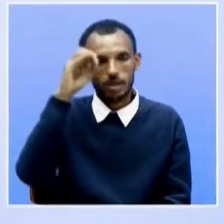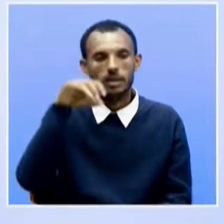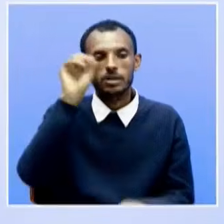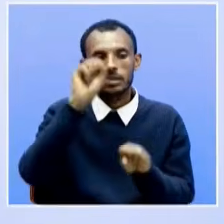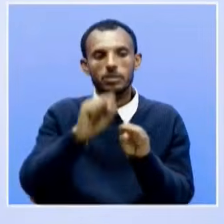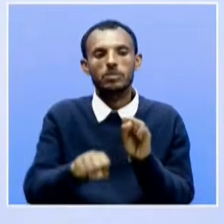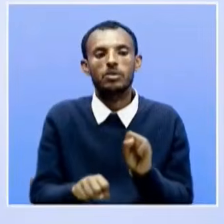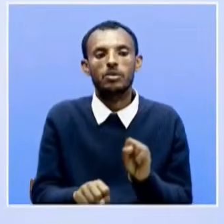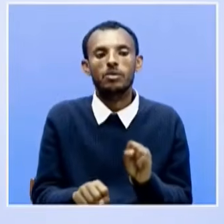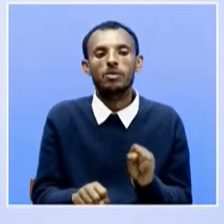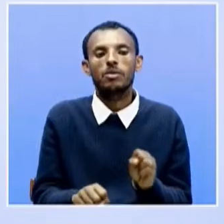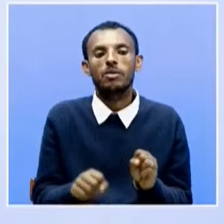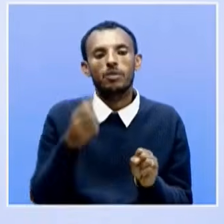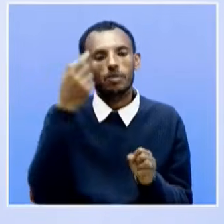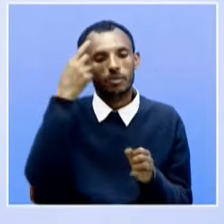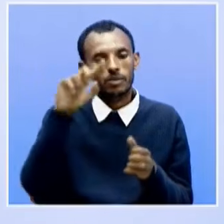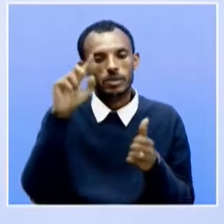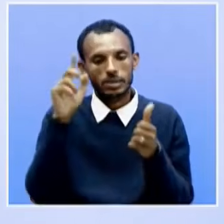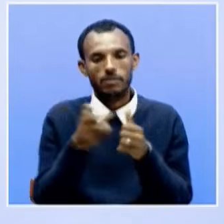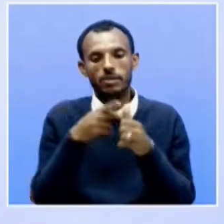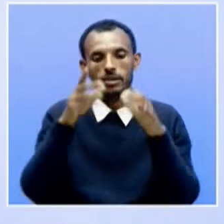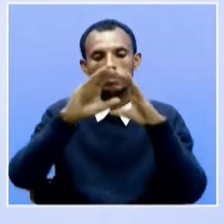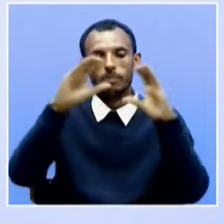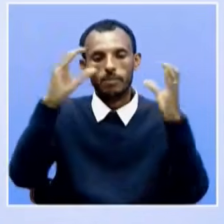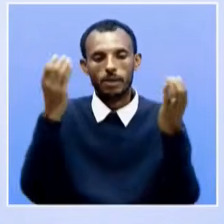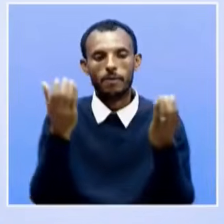So for the first part,